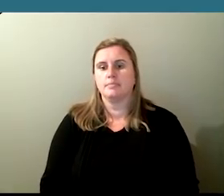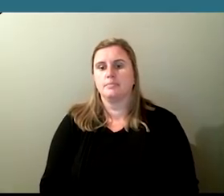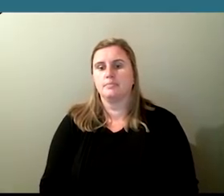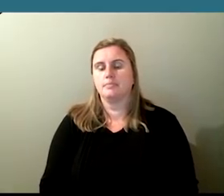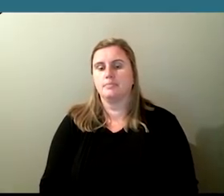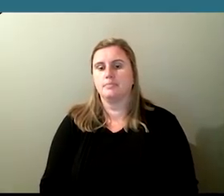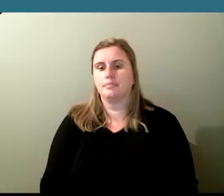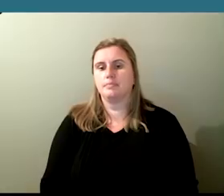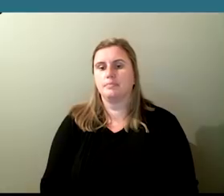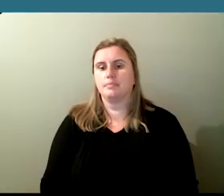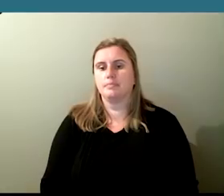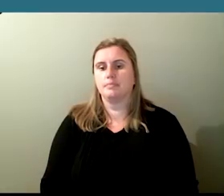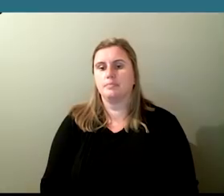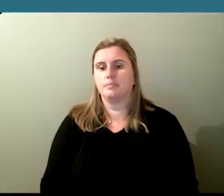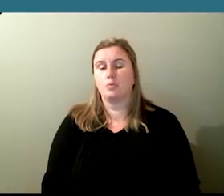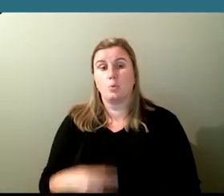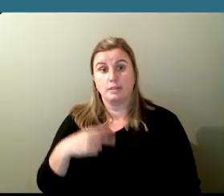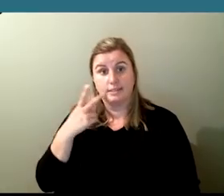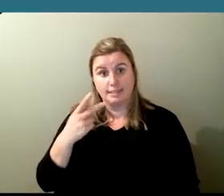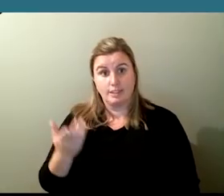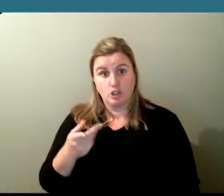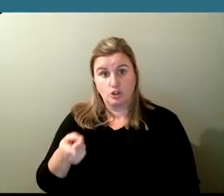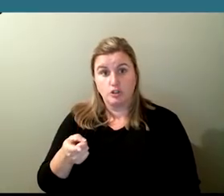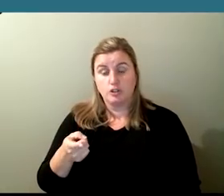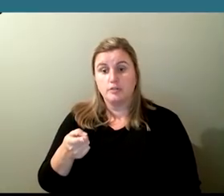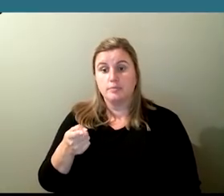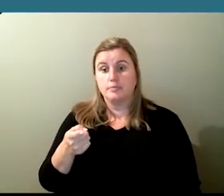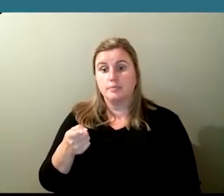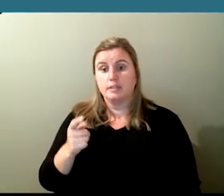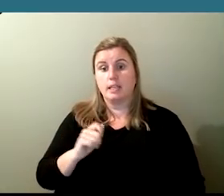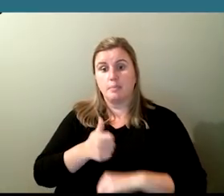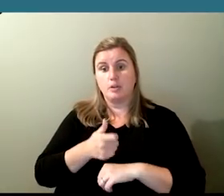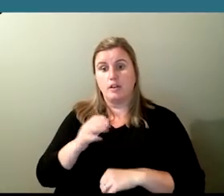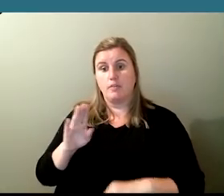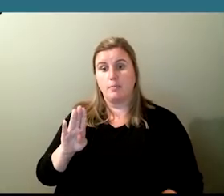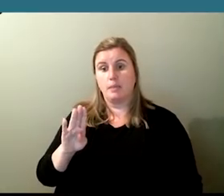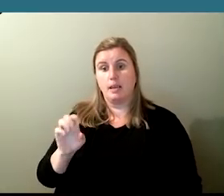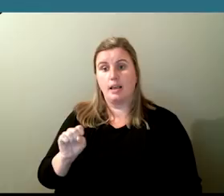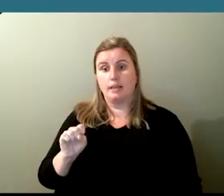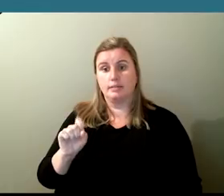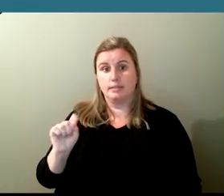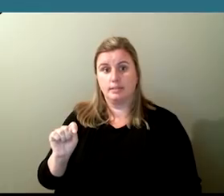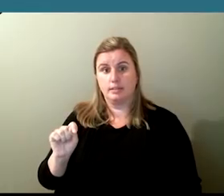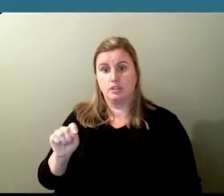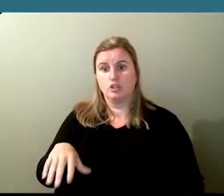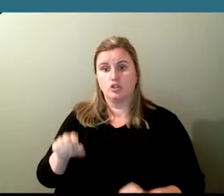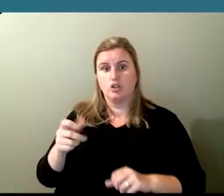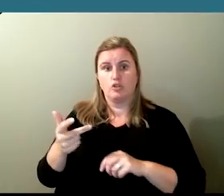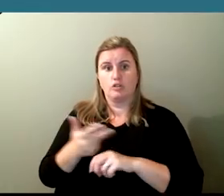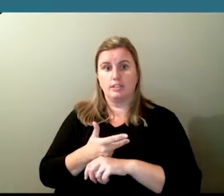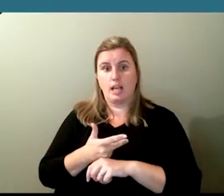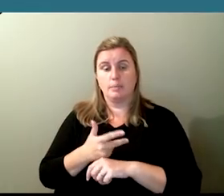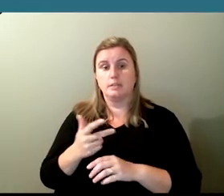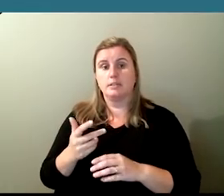is that basically implementation of BST took 3 times the amount of